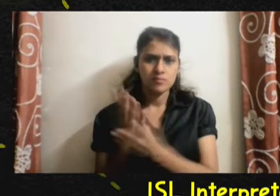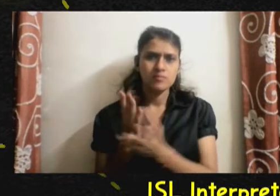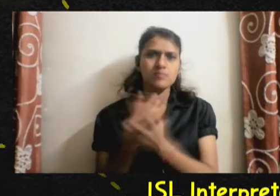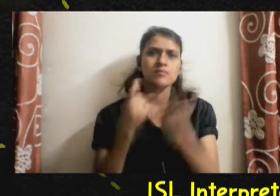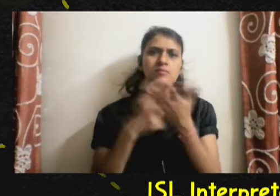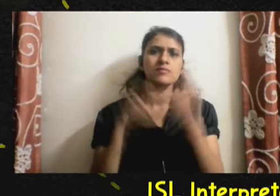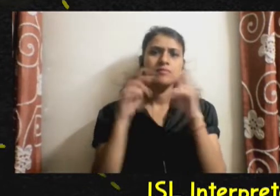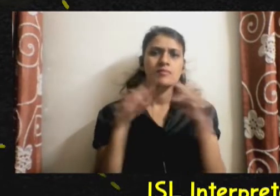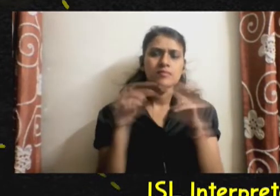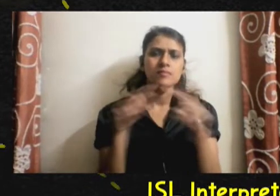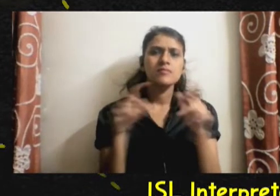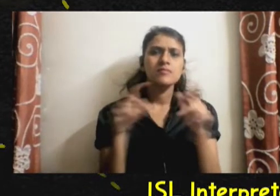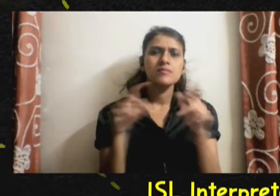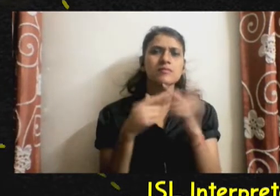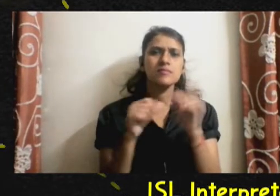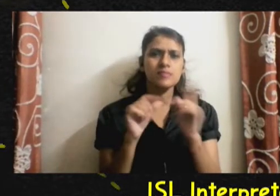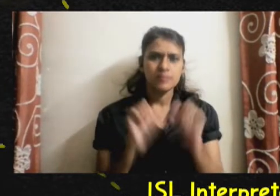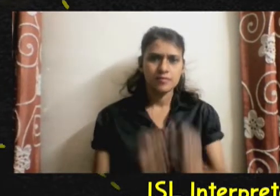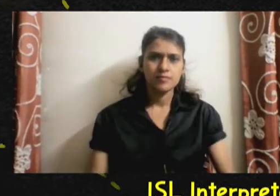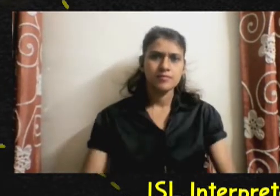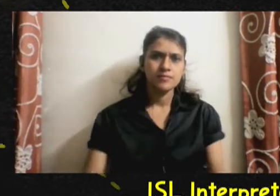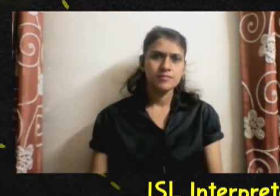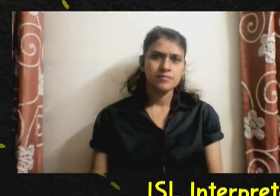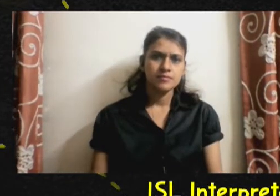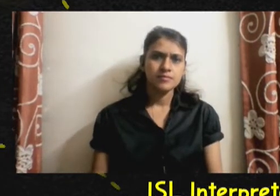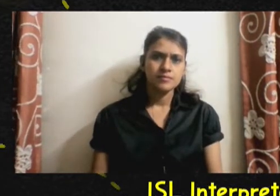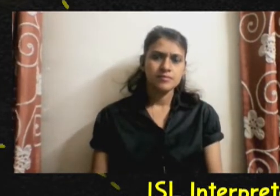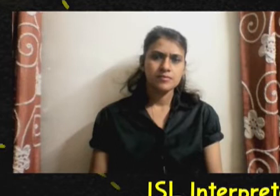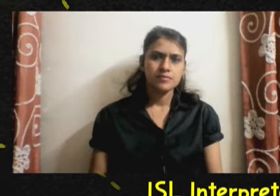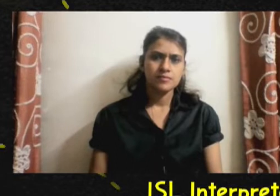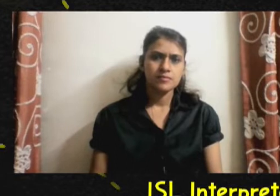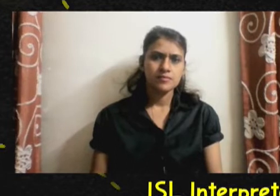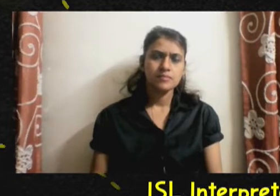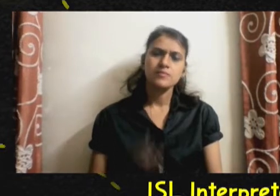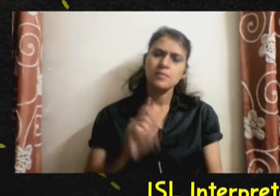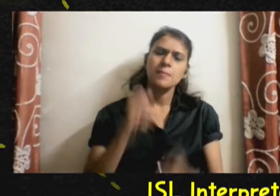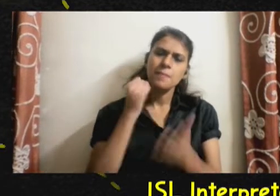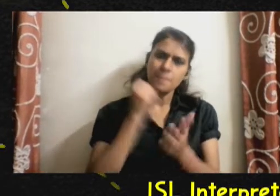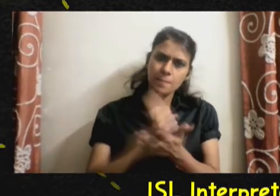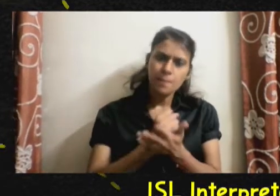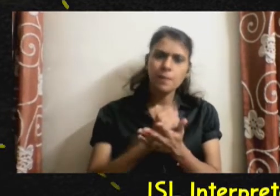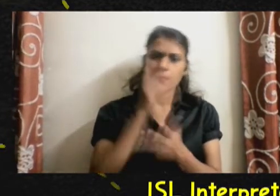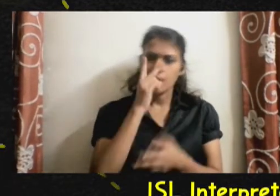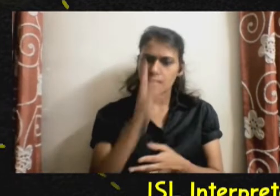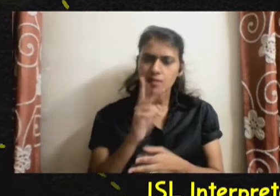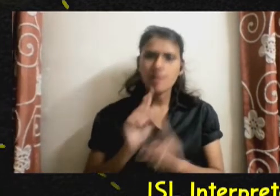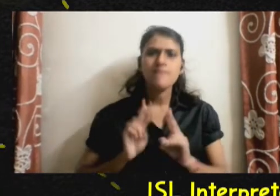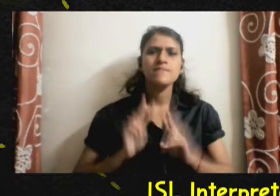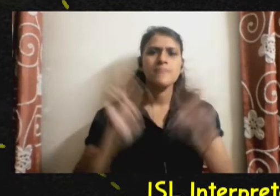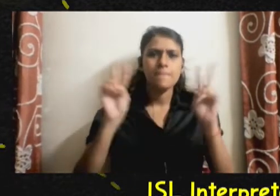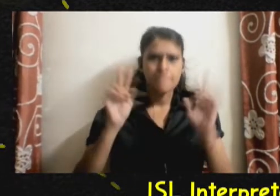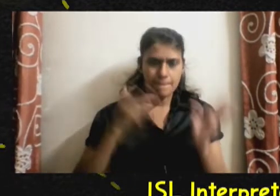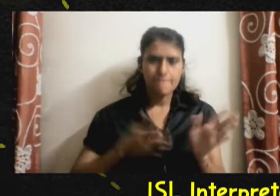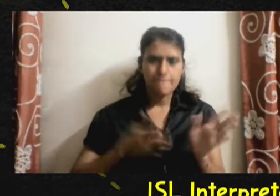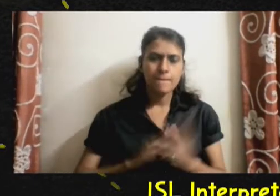sense, it becomes necessary to recognize the value of that kind of anecdotal